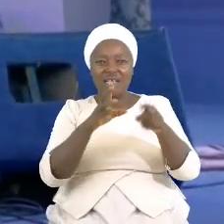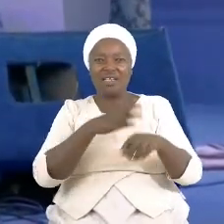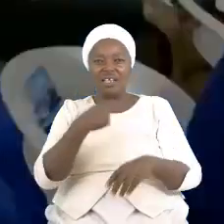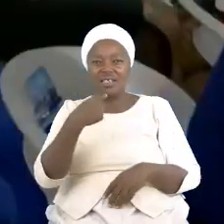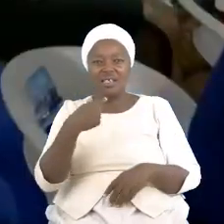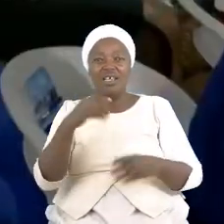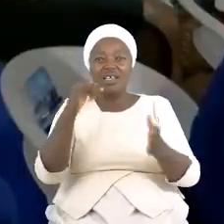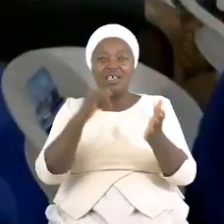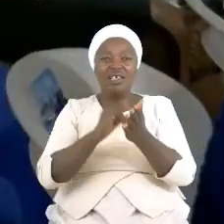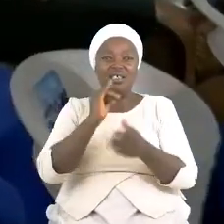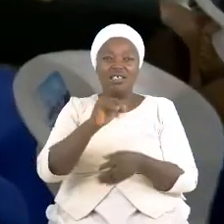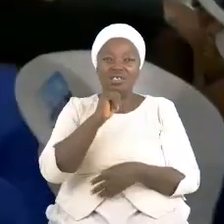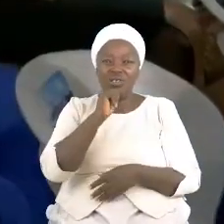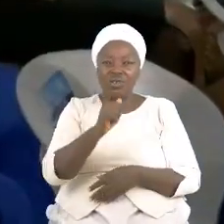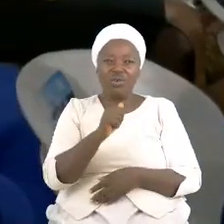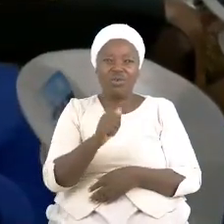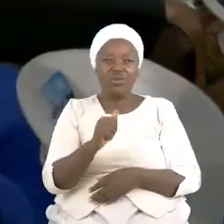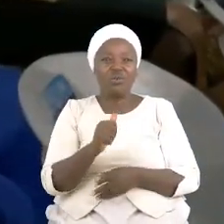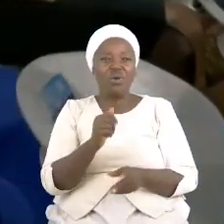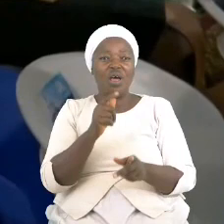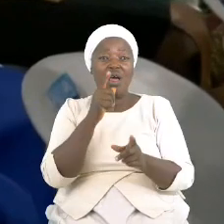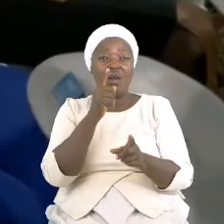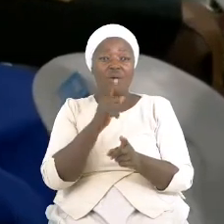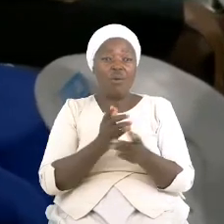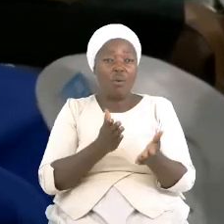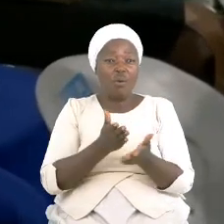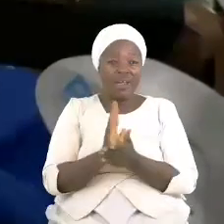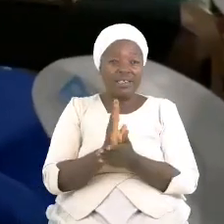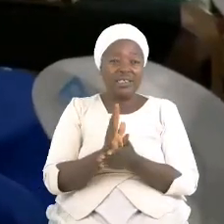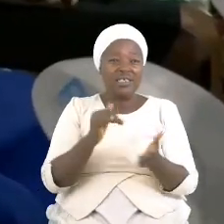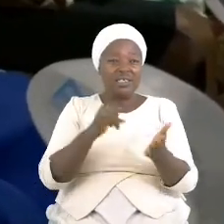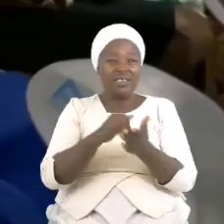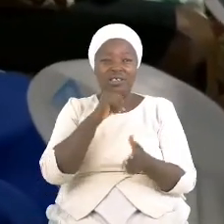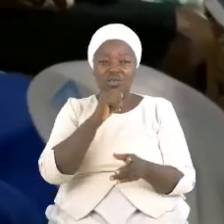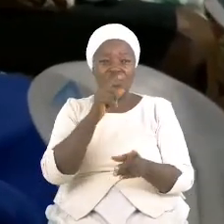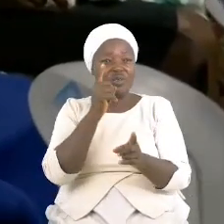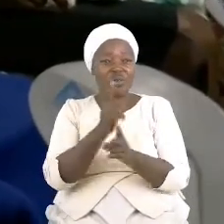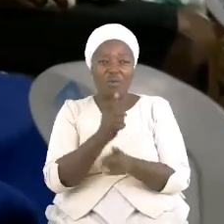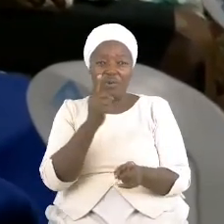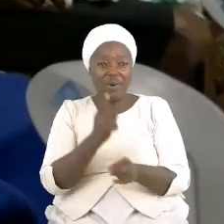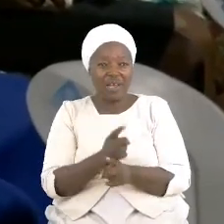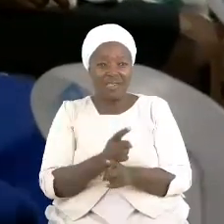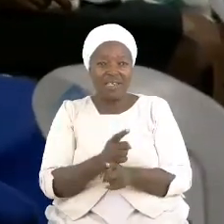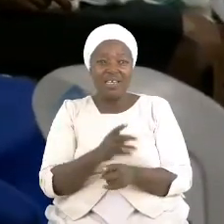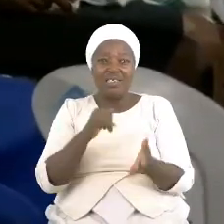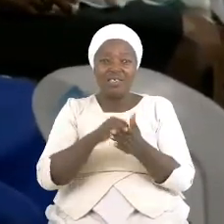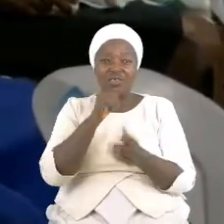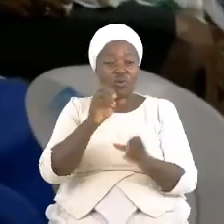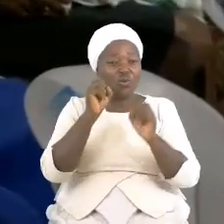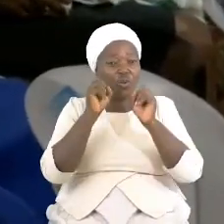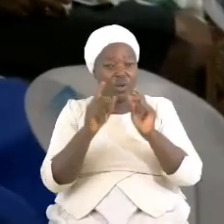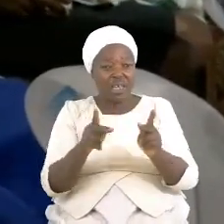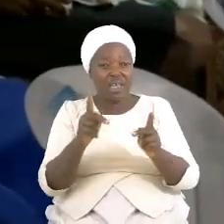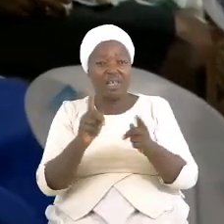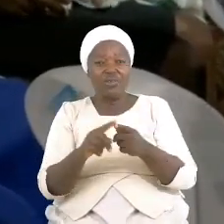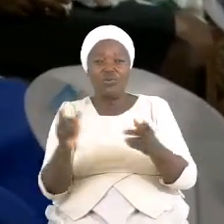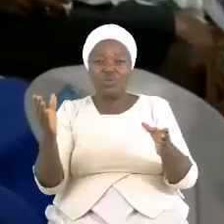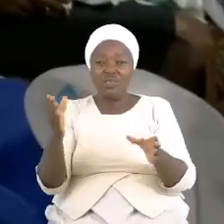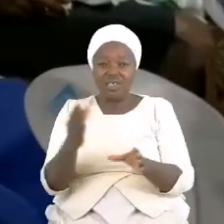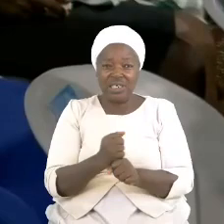not meet, it is not right to take the children's